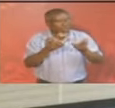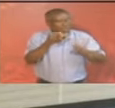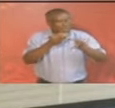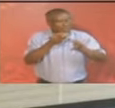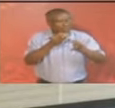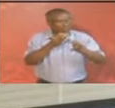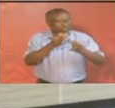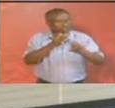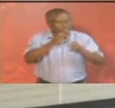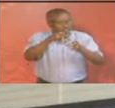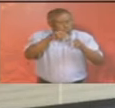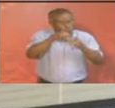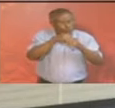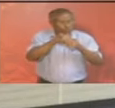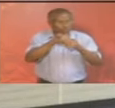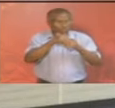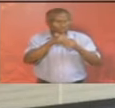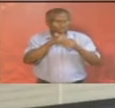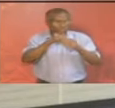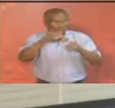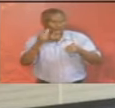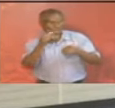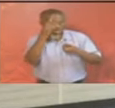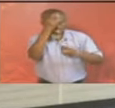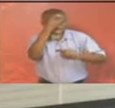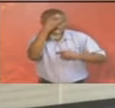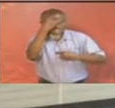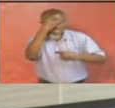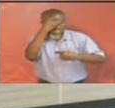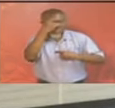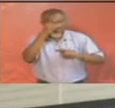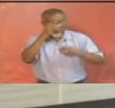patients we speak about in relation to COVID-19? Thank you.